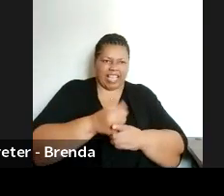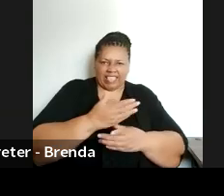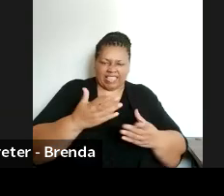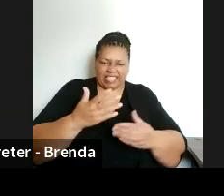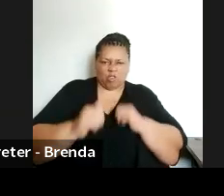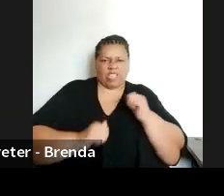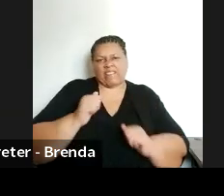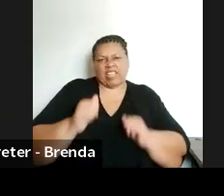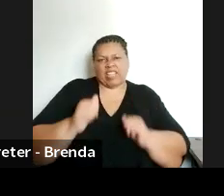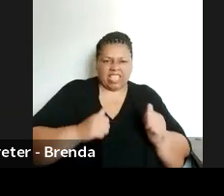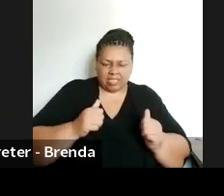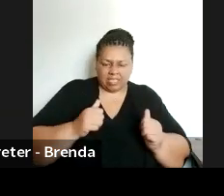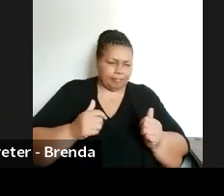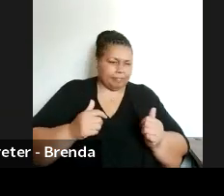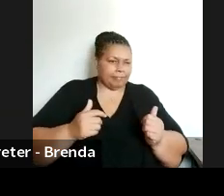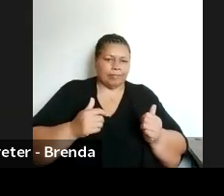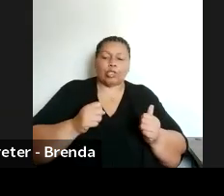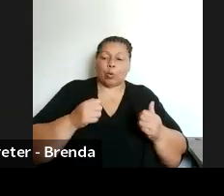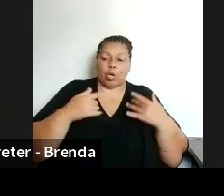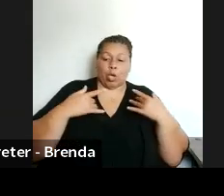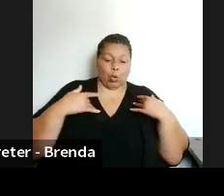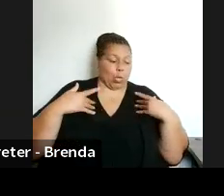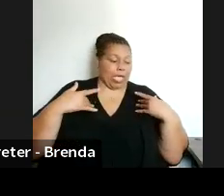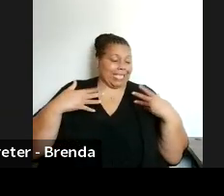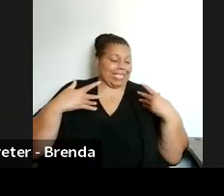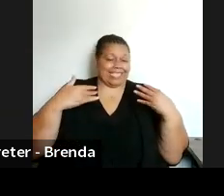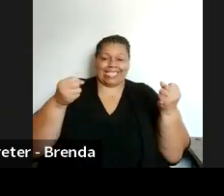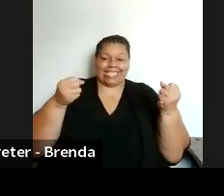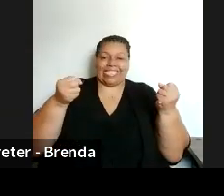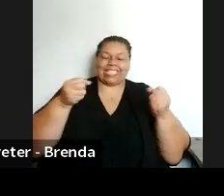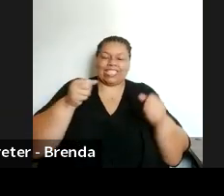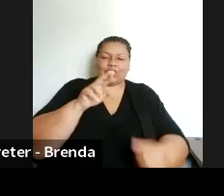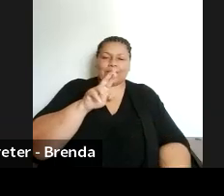aggressively. So I guess resilience.